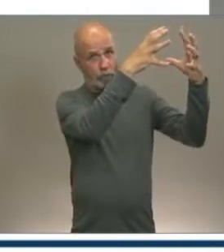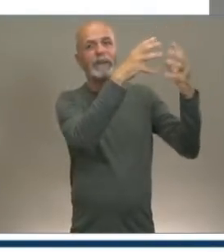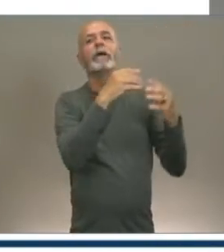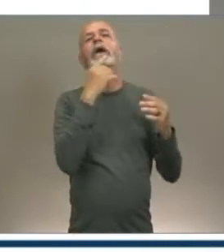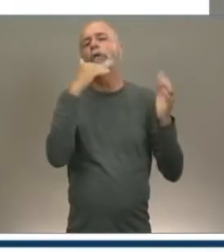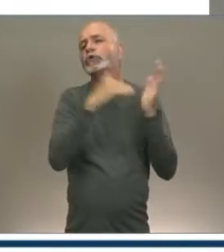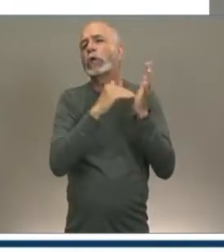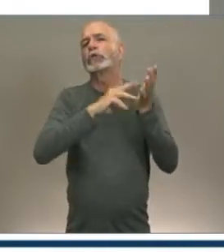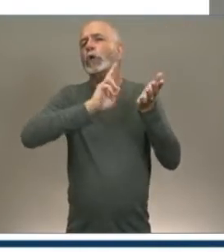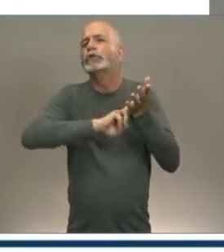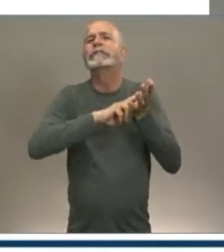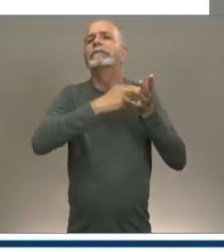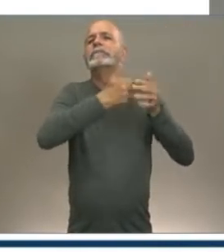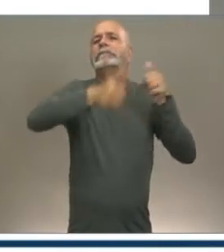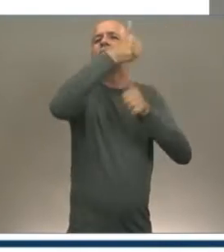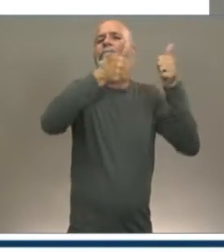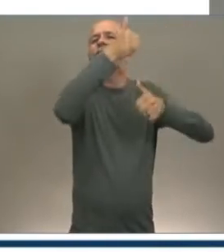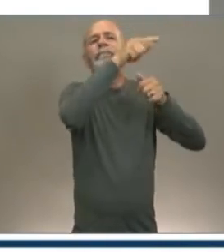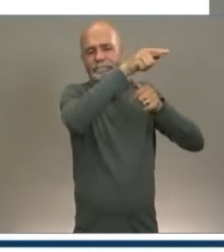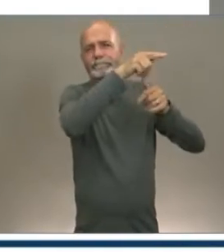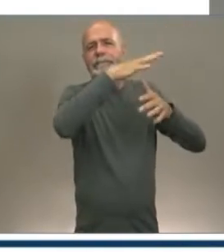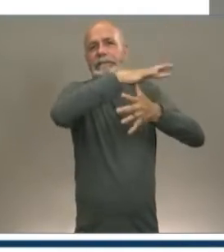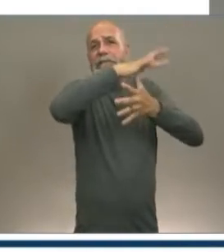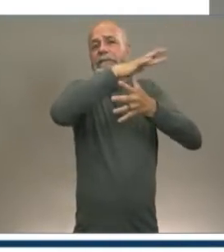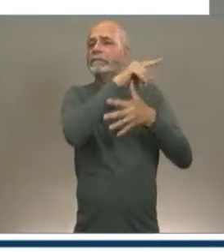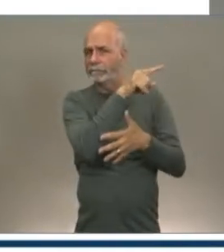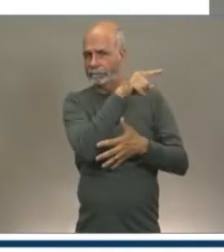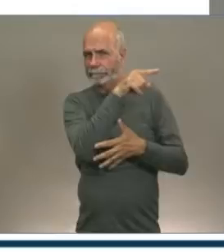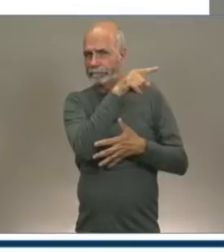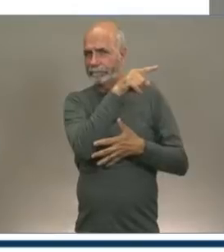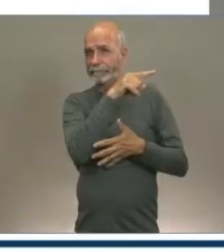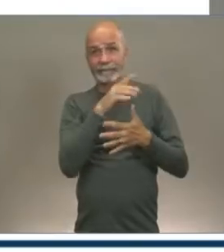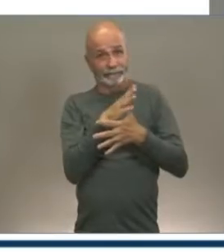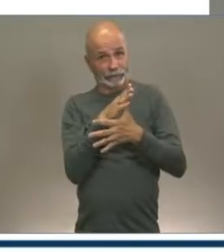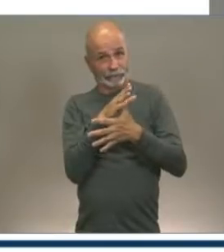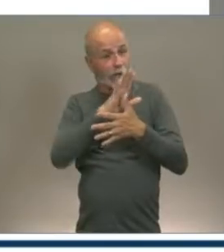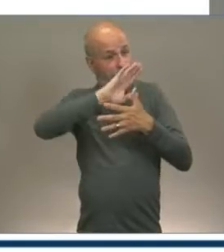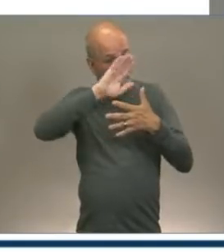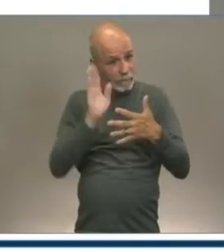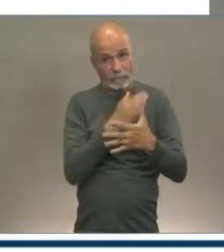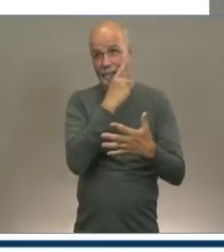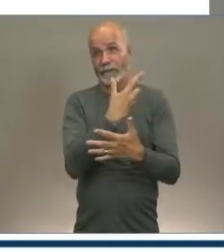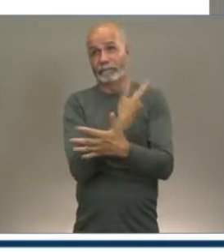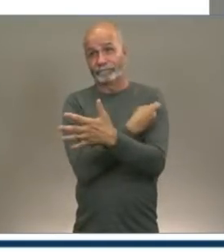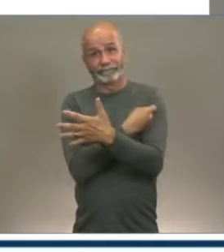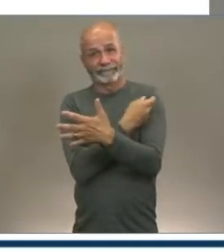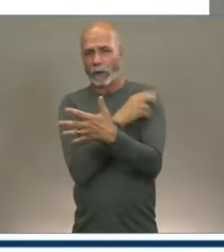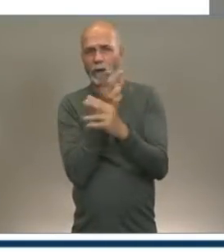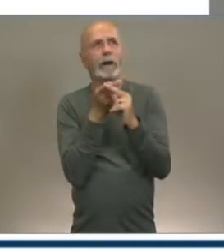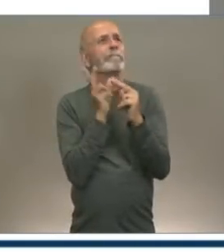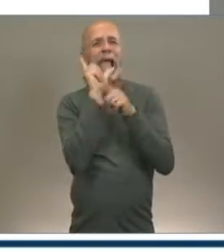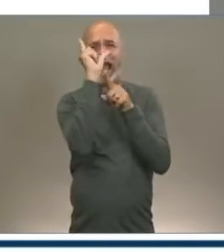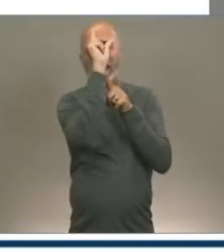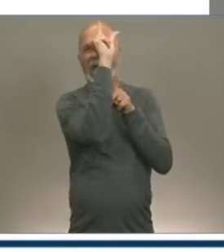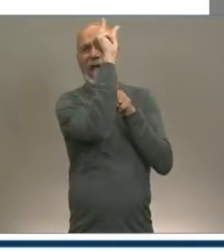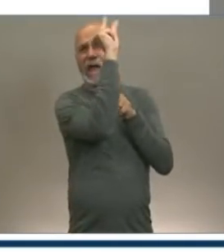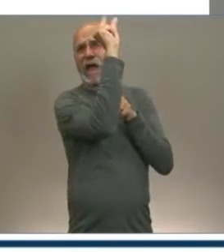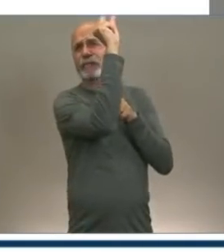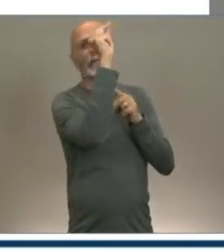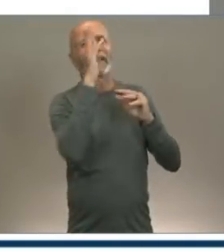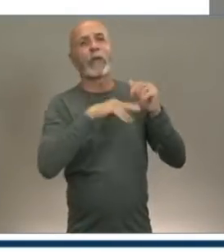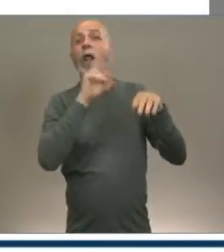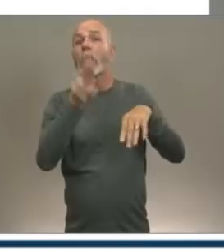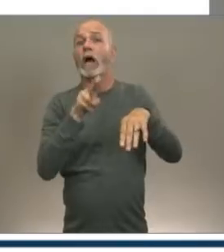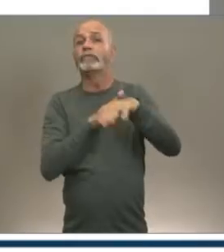workers. And our rate for first dose delivery is higher than the national average. So while we keep pushing first